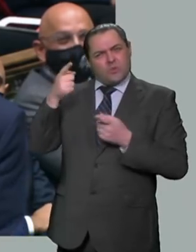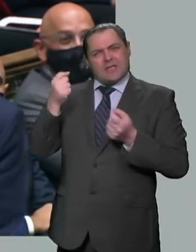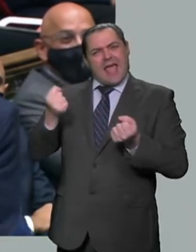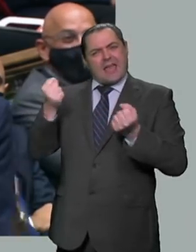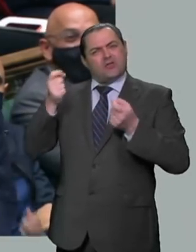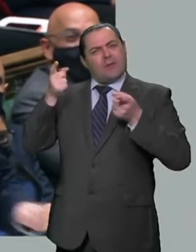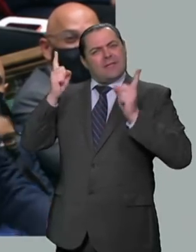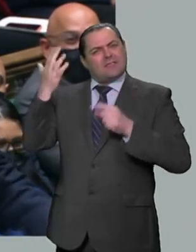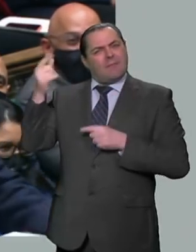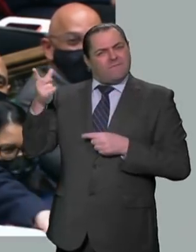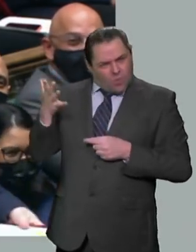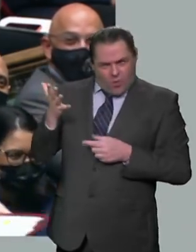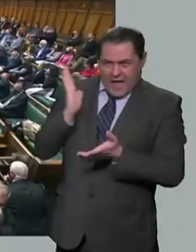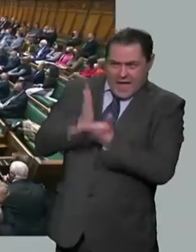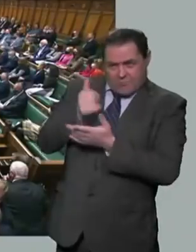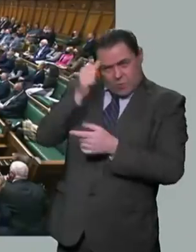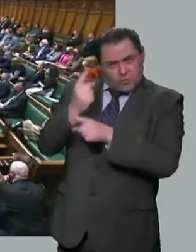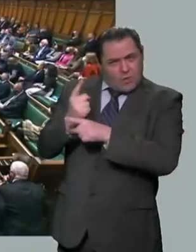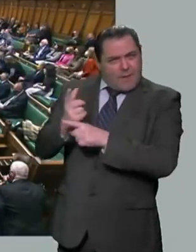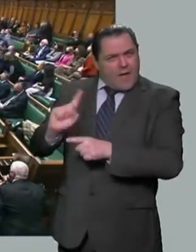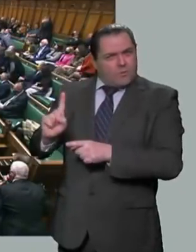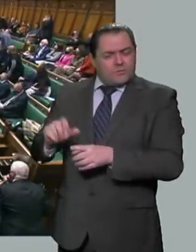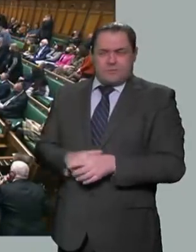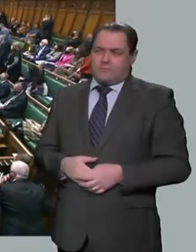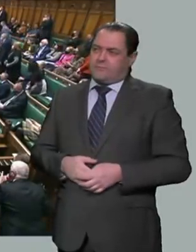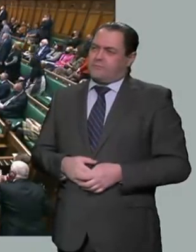minister, Mr. Speaker?